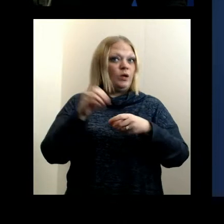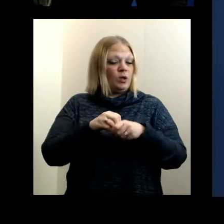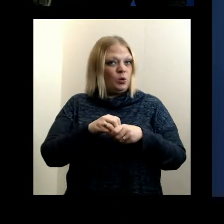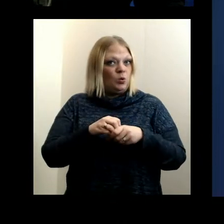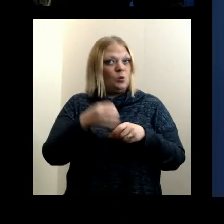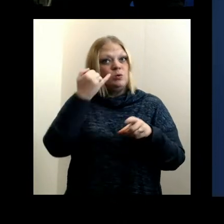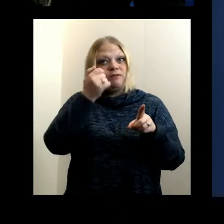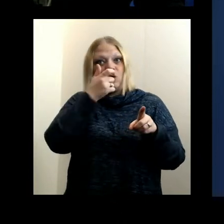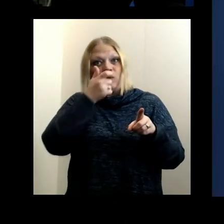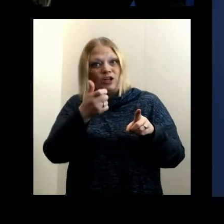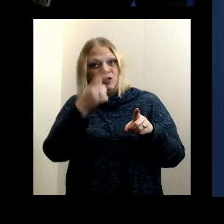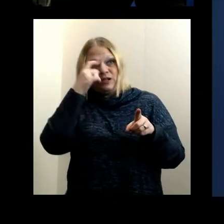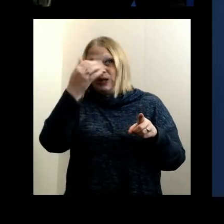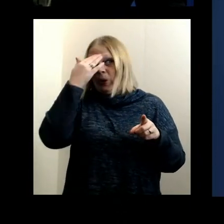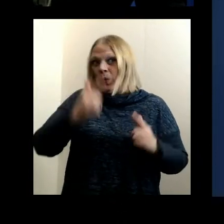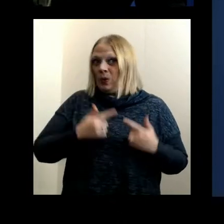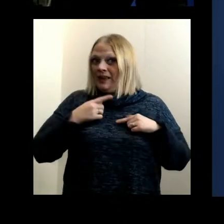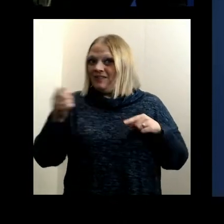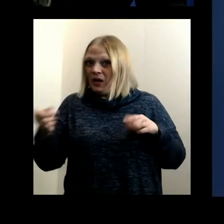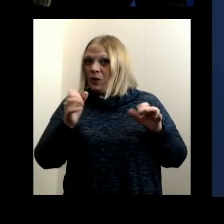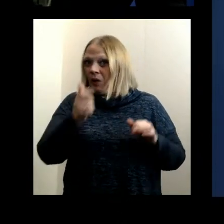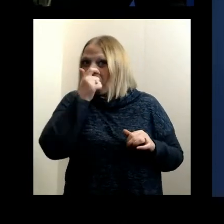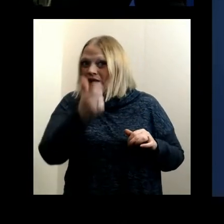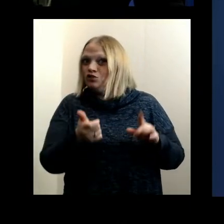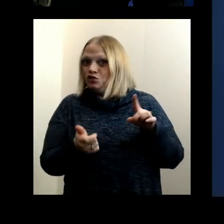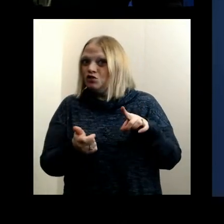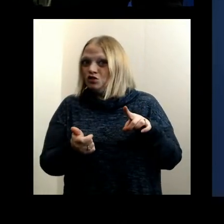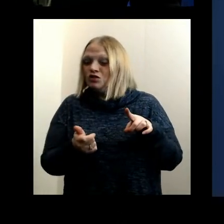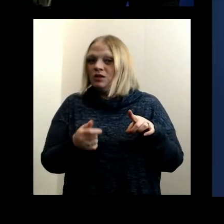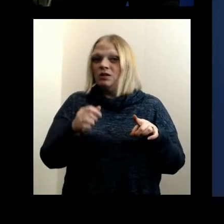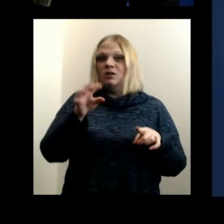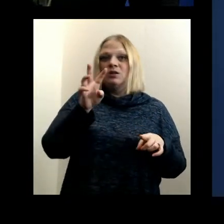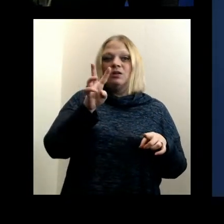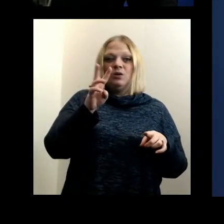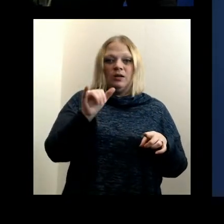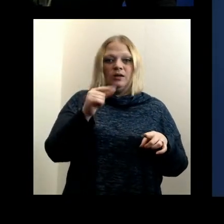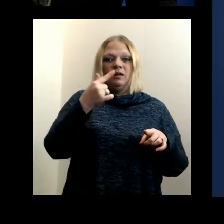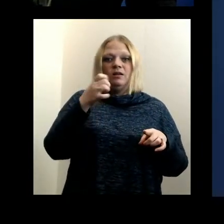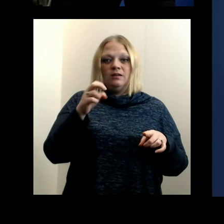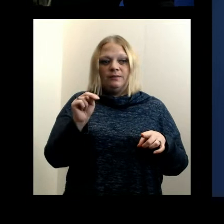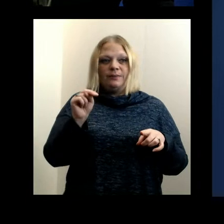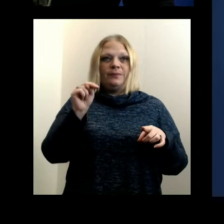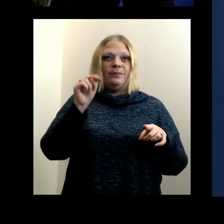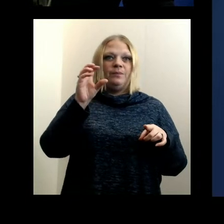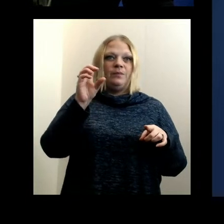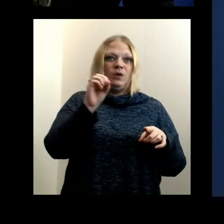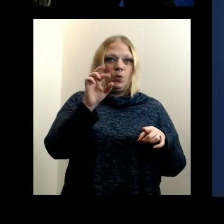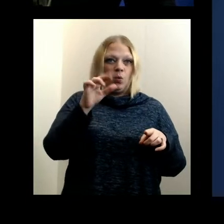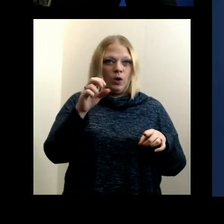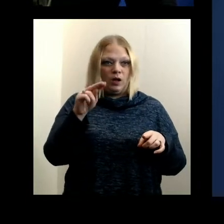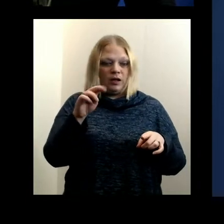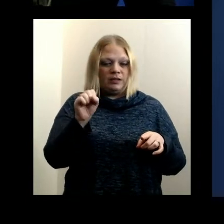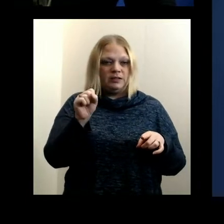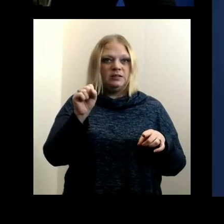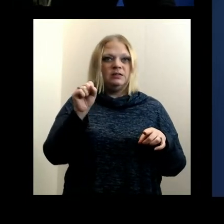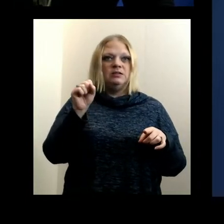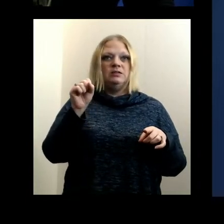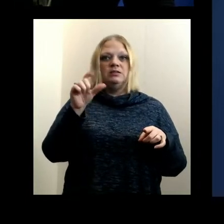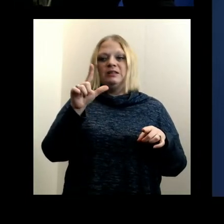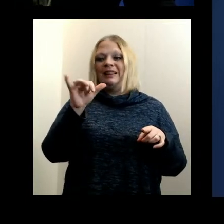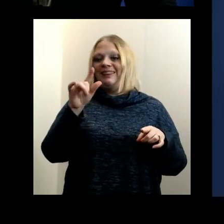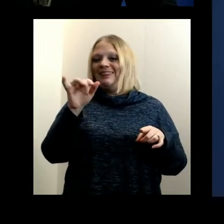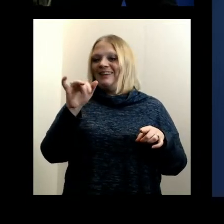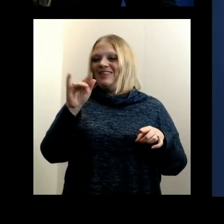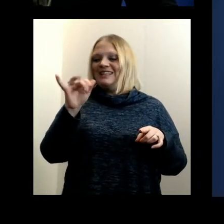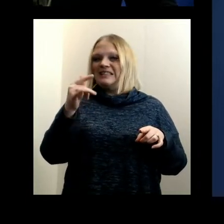are watching, because I know they live there and they can watch this, Wyoming, Genesee, Orleans County, parts of Monroe, parts of Livingston County